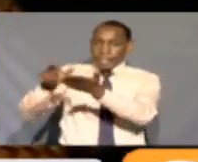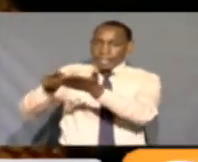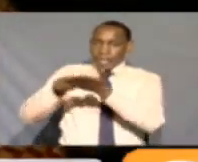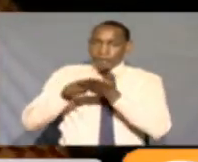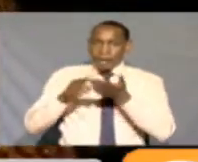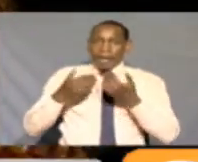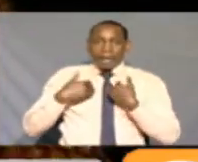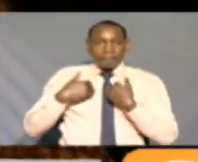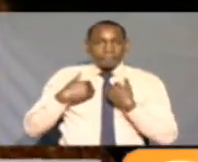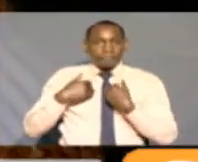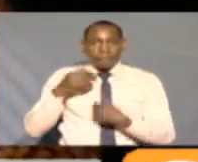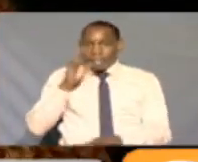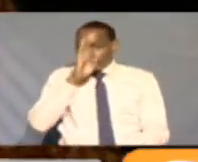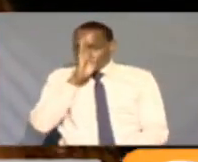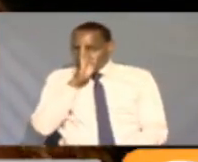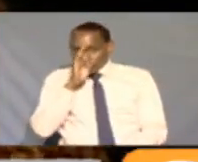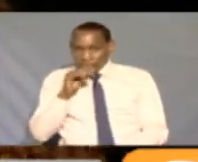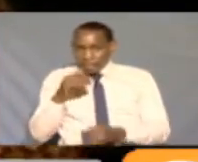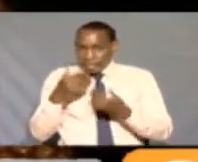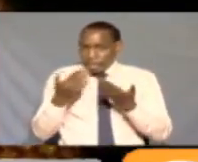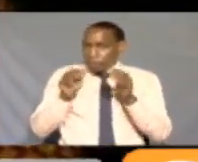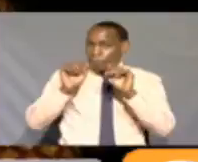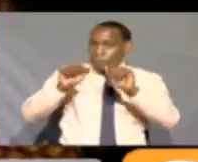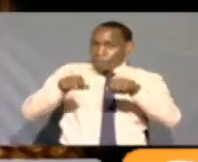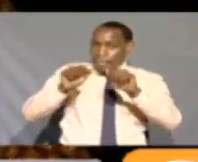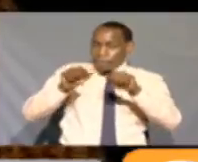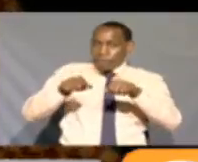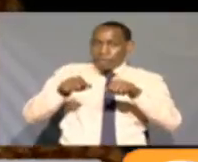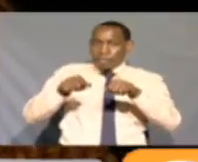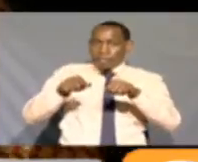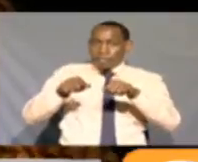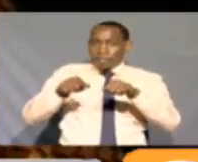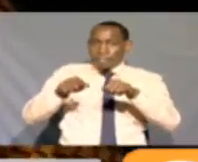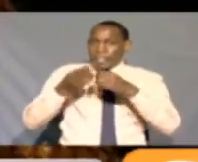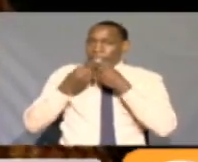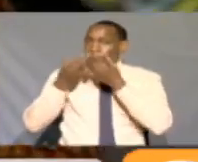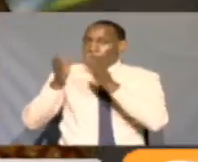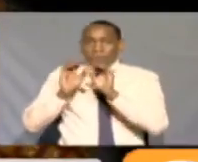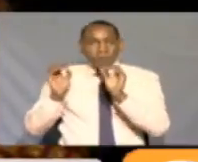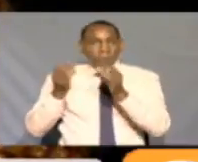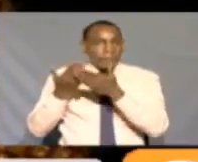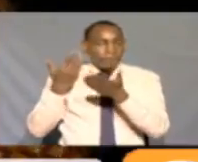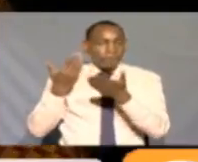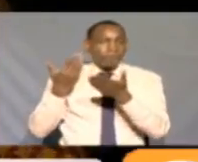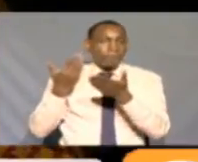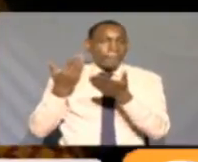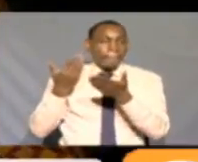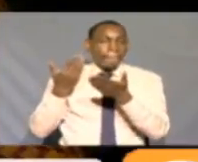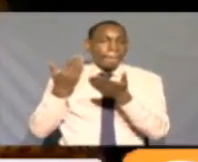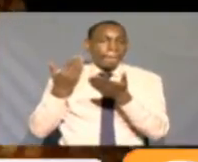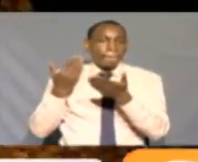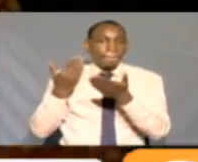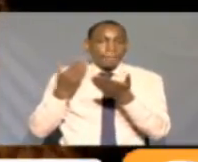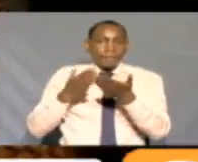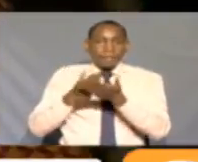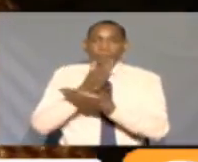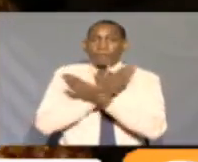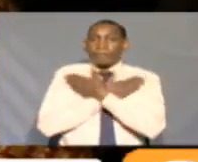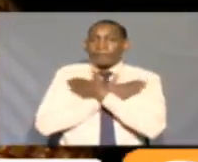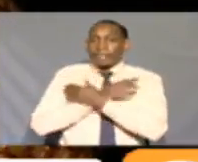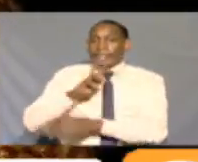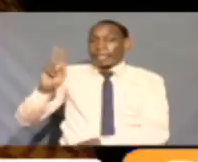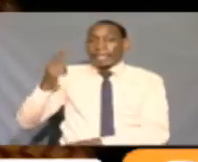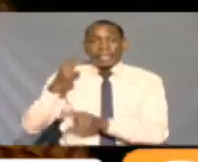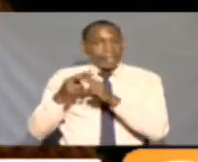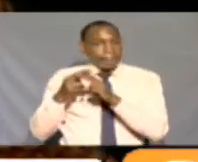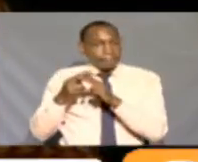think there is a question mark about how come this whistle was not blown much earlier by some of the friends of Kenya, as we would